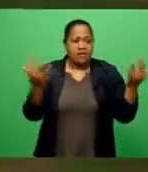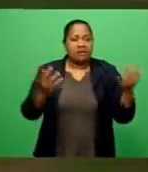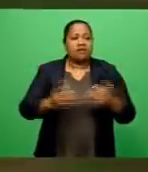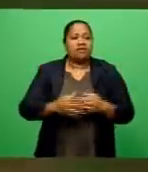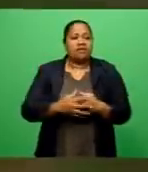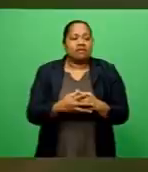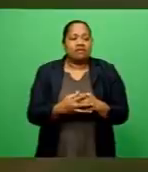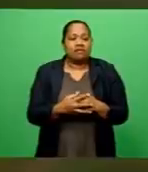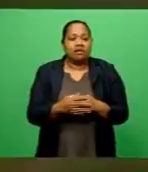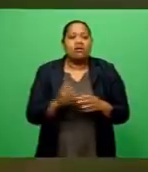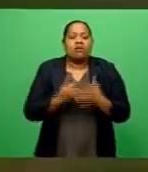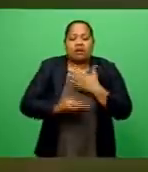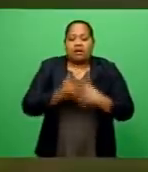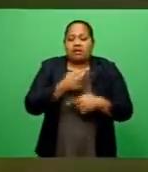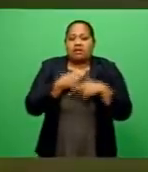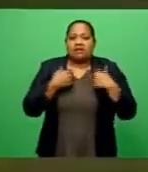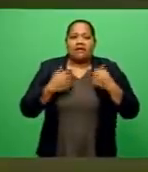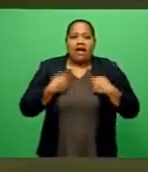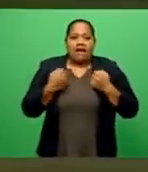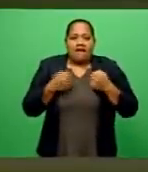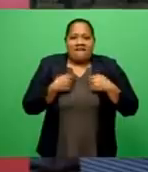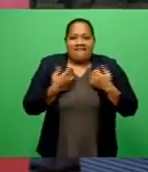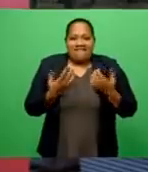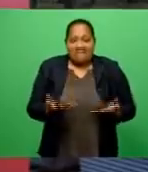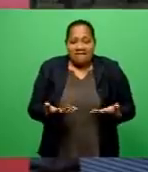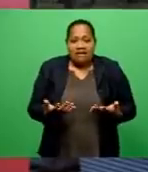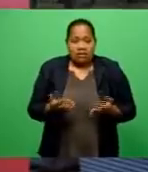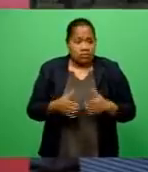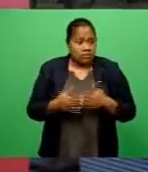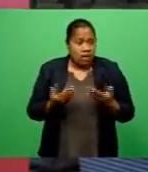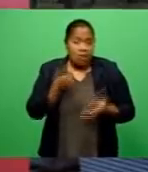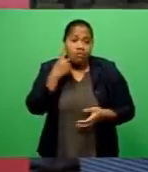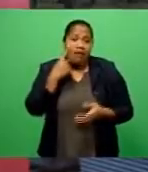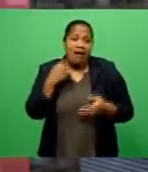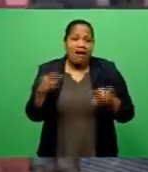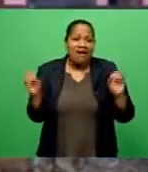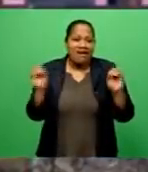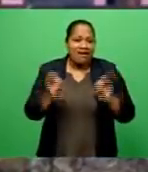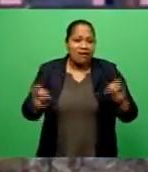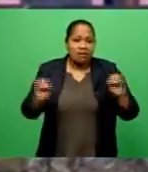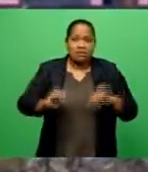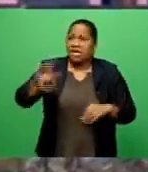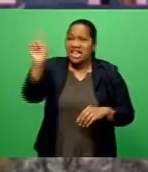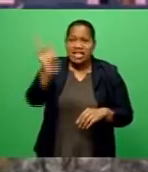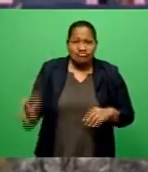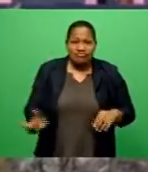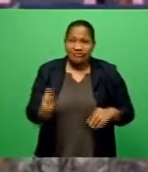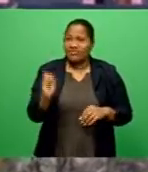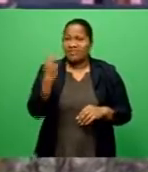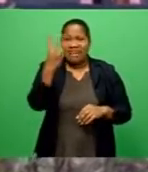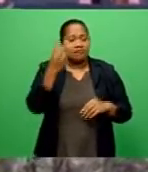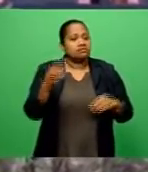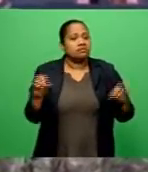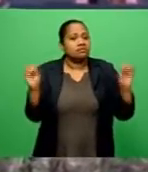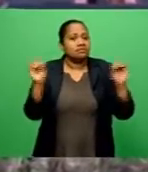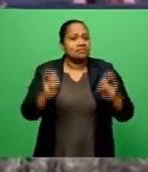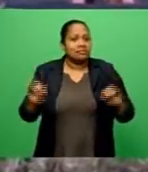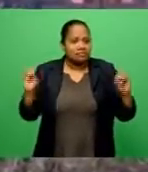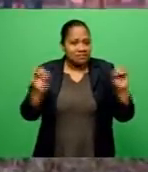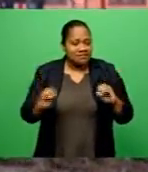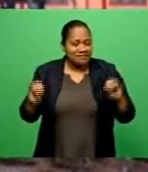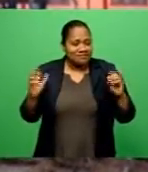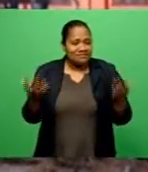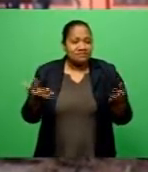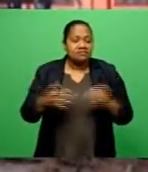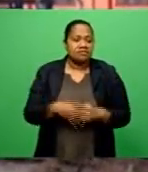we managed to survive. We have no water at the moment and no power. Residents of Naviria and Savu Savu say they